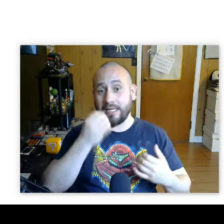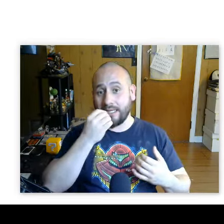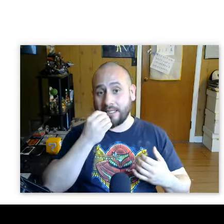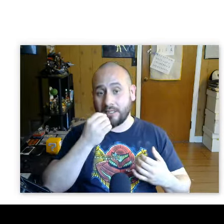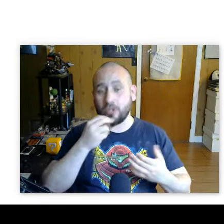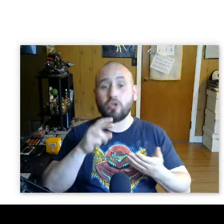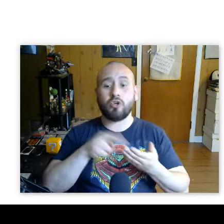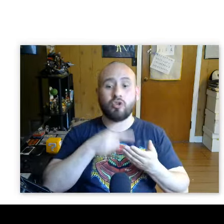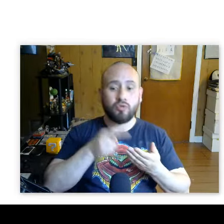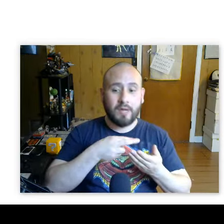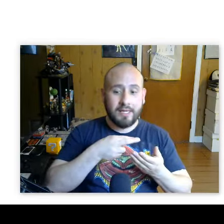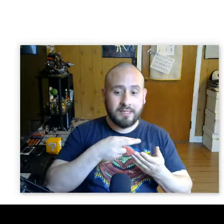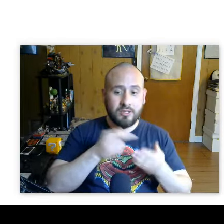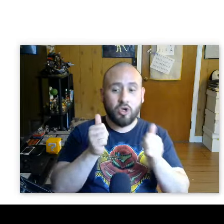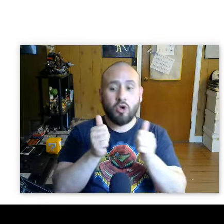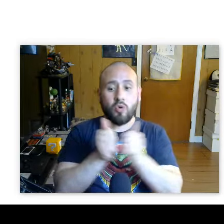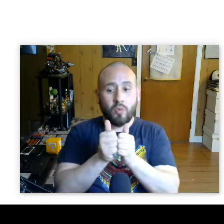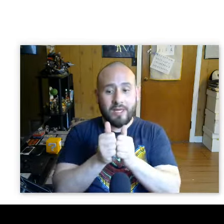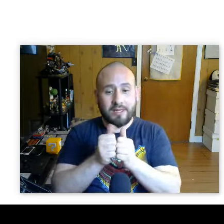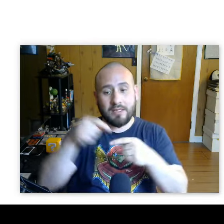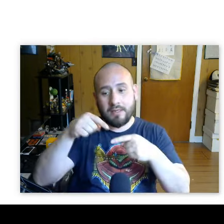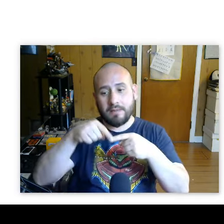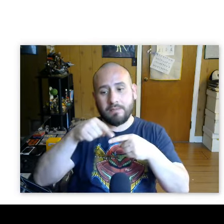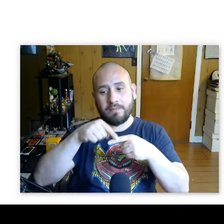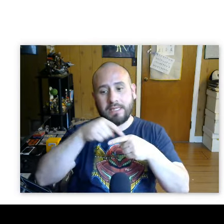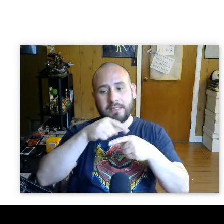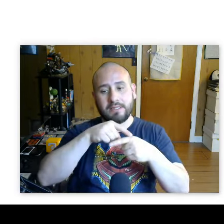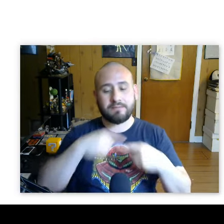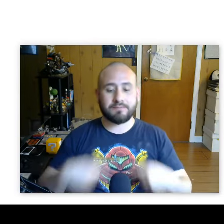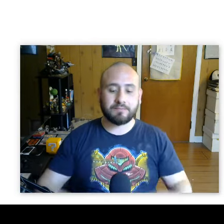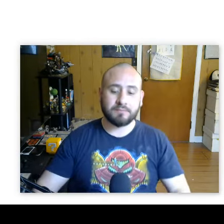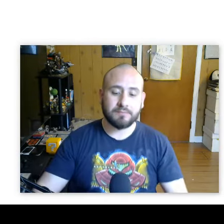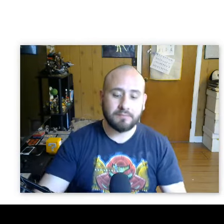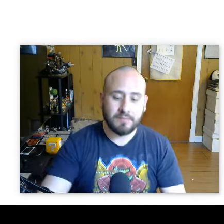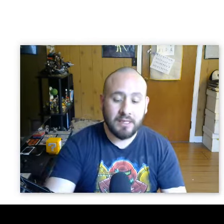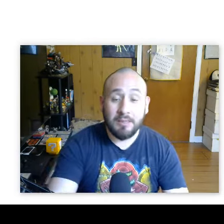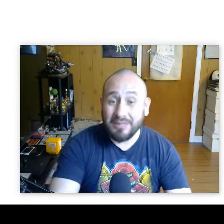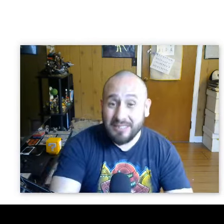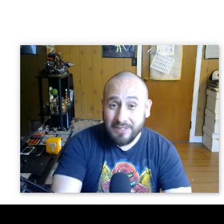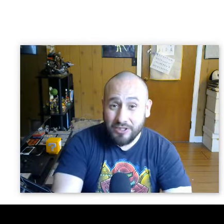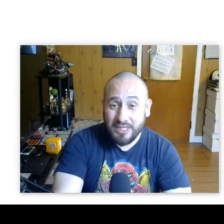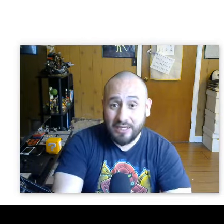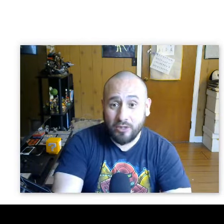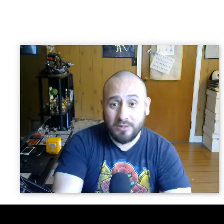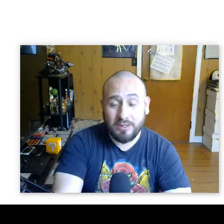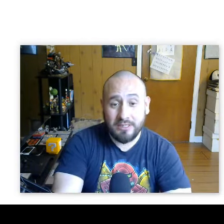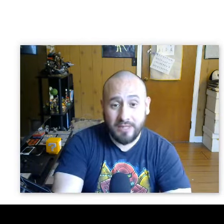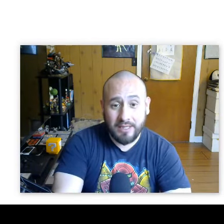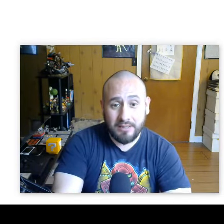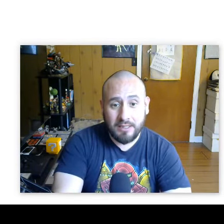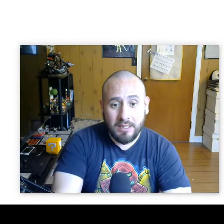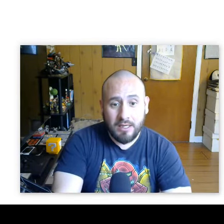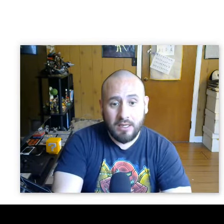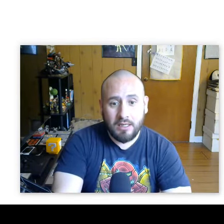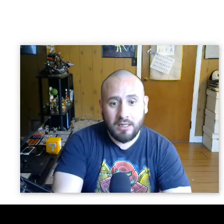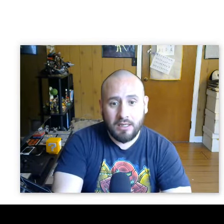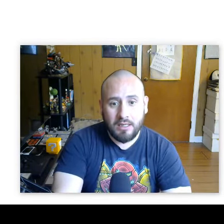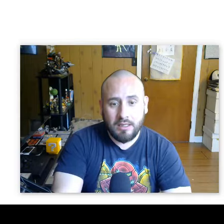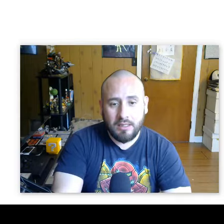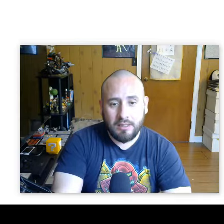I eat rice with beans. Please make sure you're signing along with all these, okay?